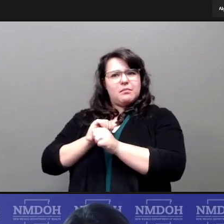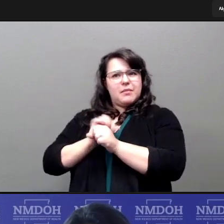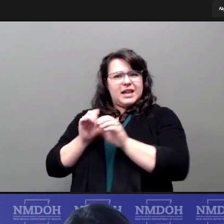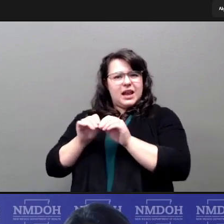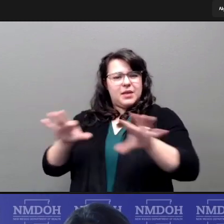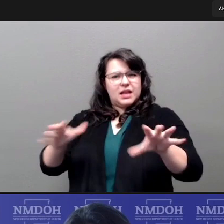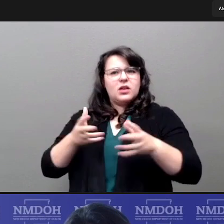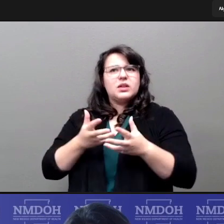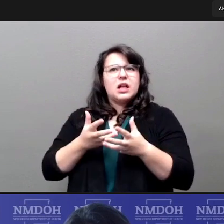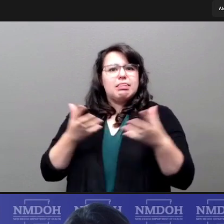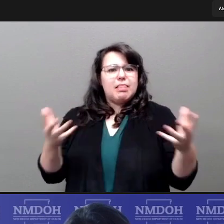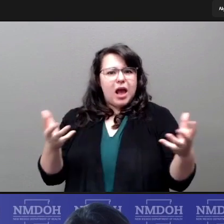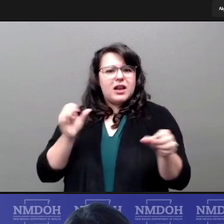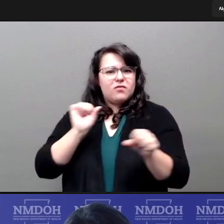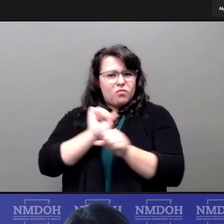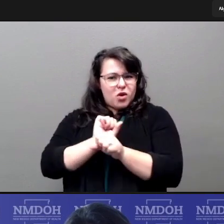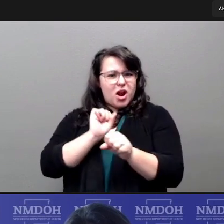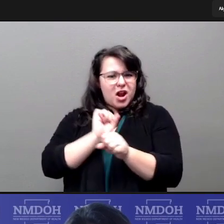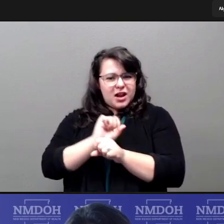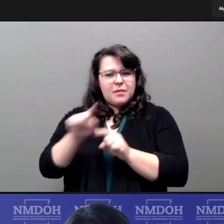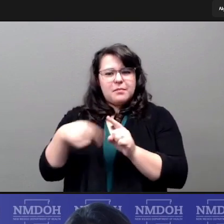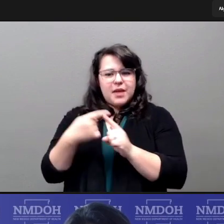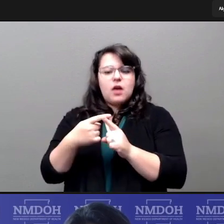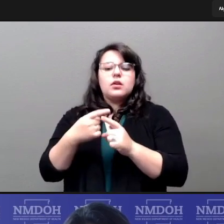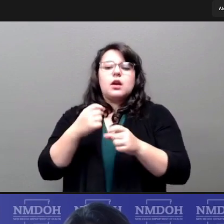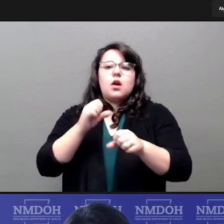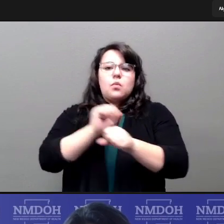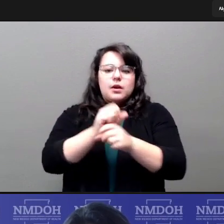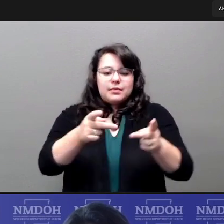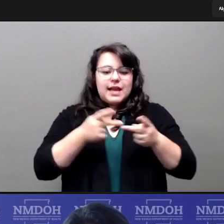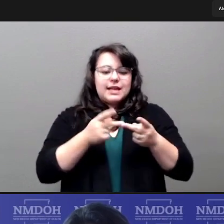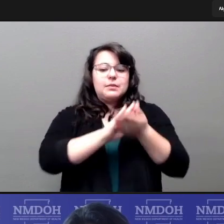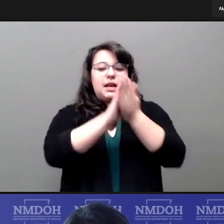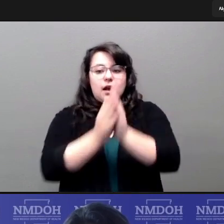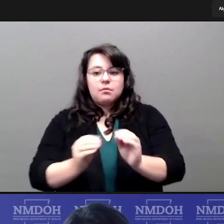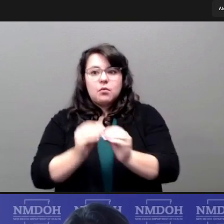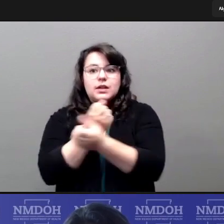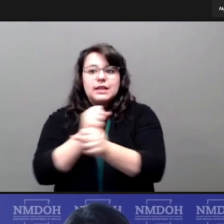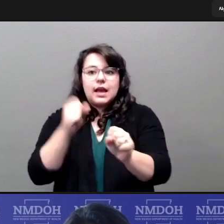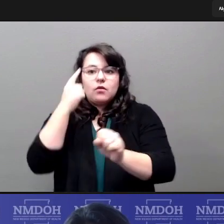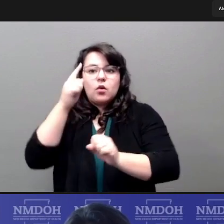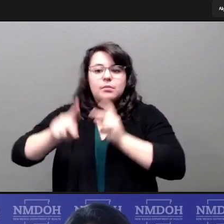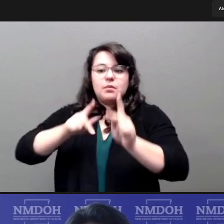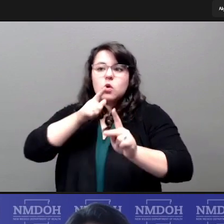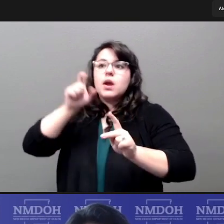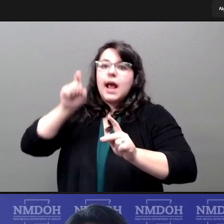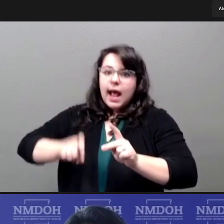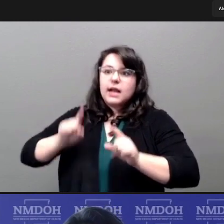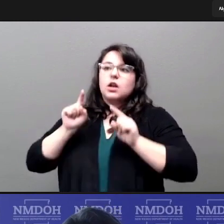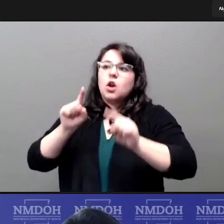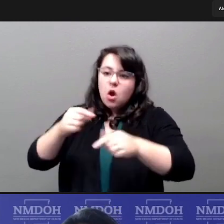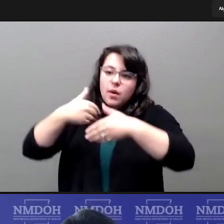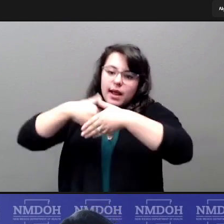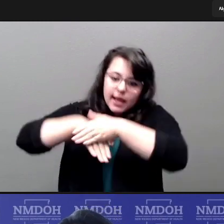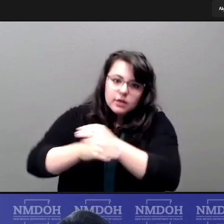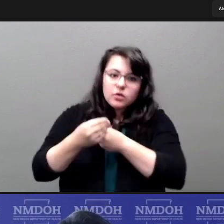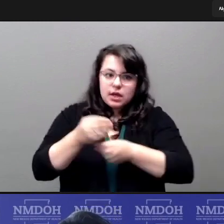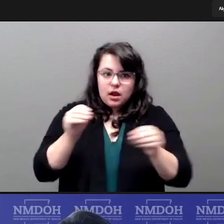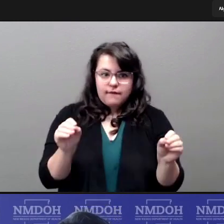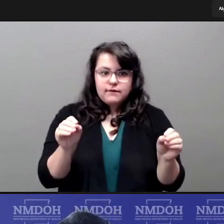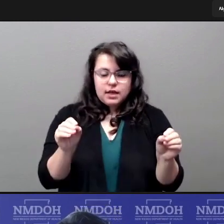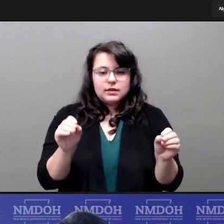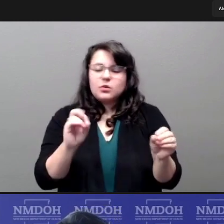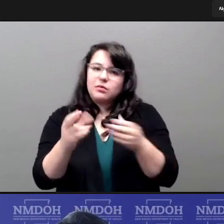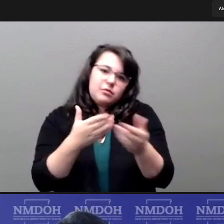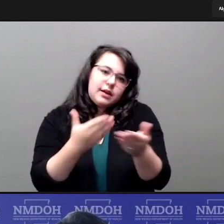of work about making workplaces safe for the workers who had to work, in their offices or whatever the